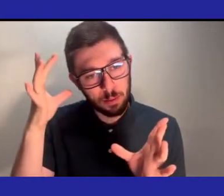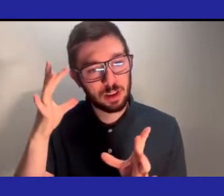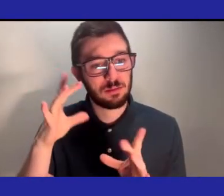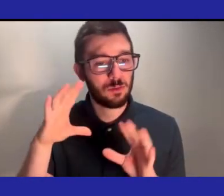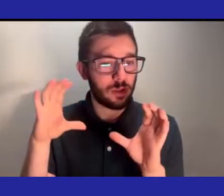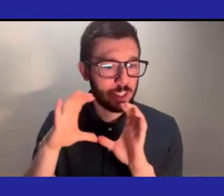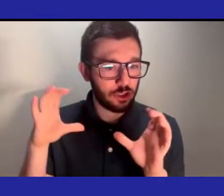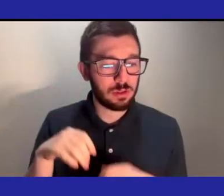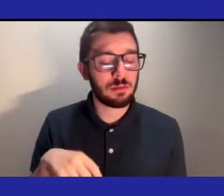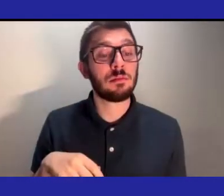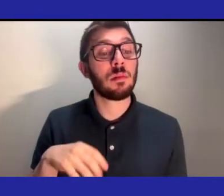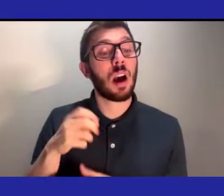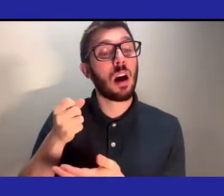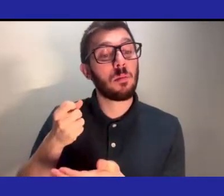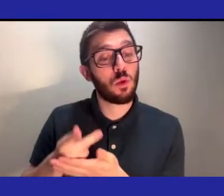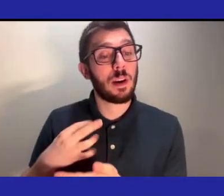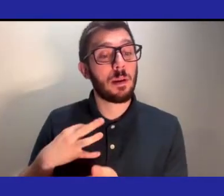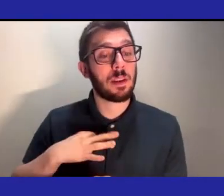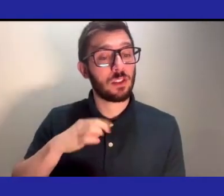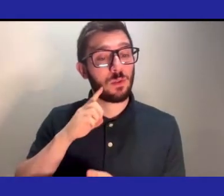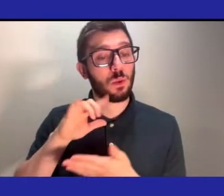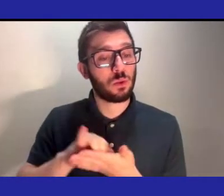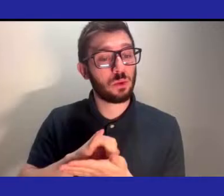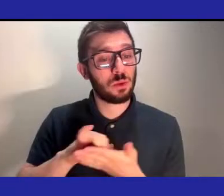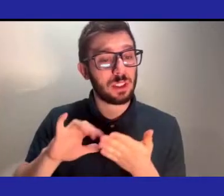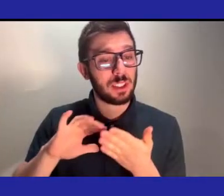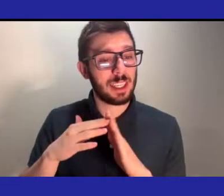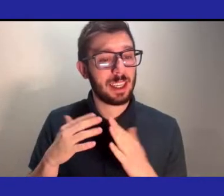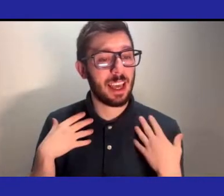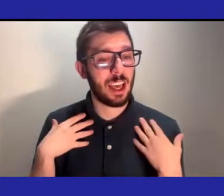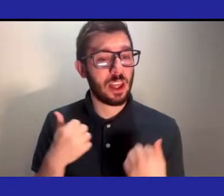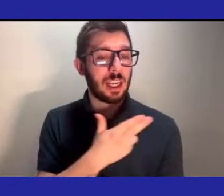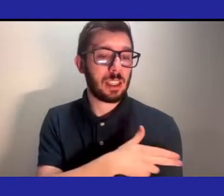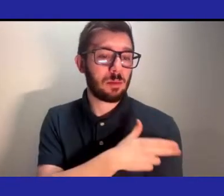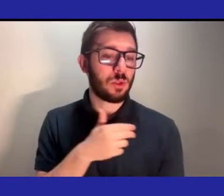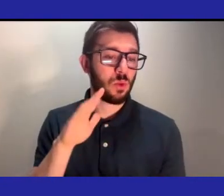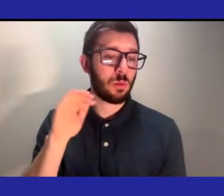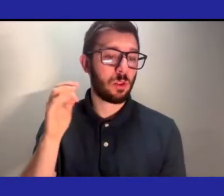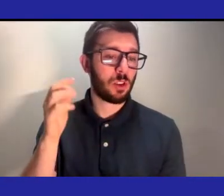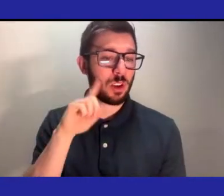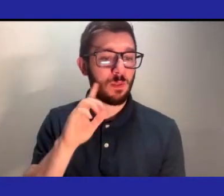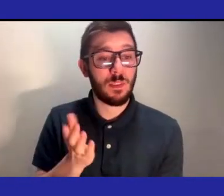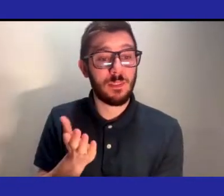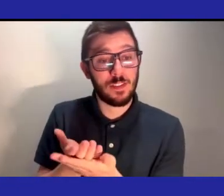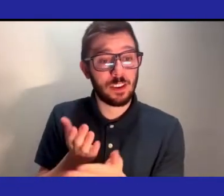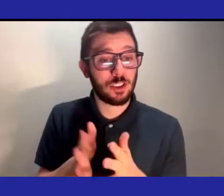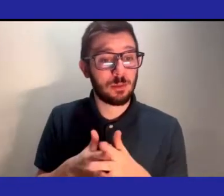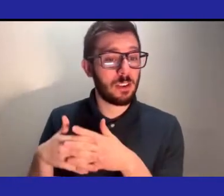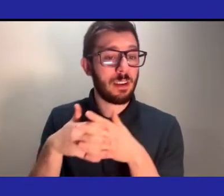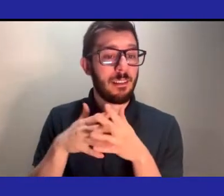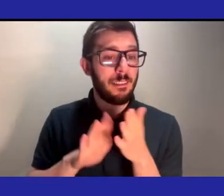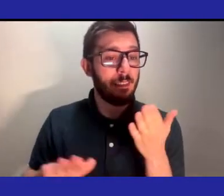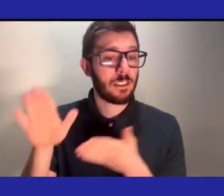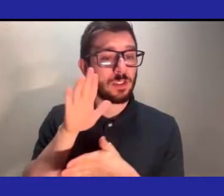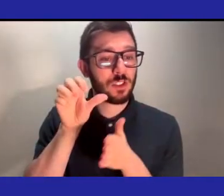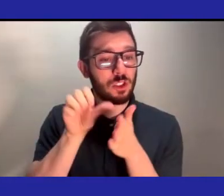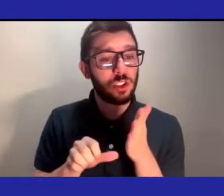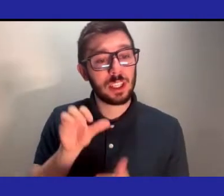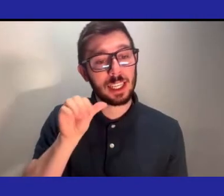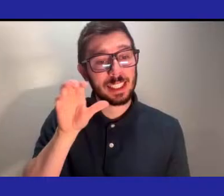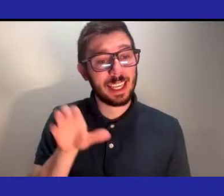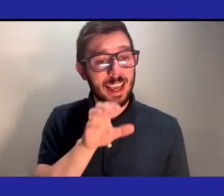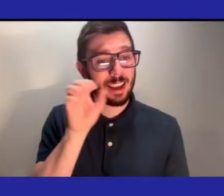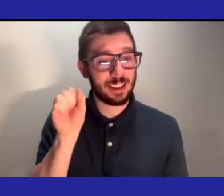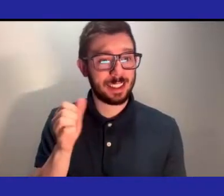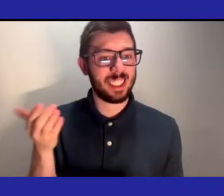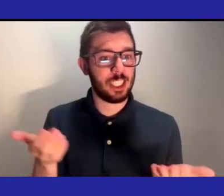Approving the application of New York City Health and Hospitals Corporation for verification of the American College of Surgeons, the ACS of New York City Health and Hospitals